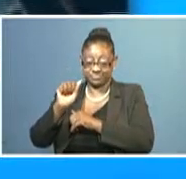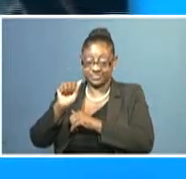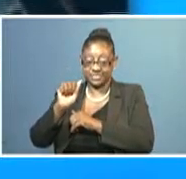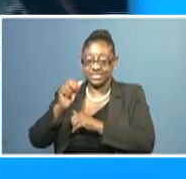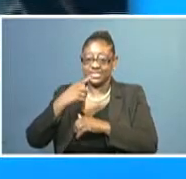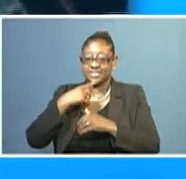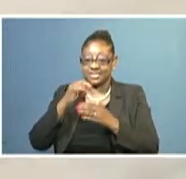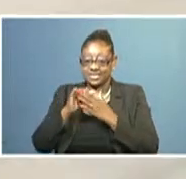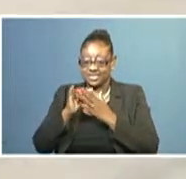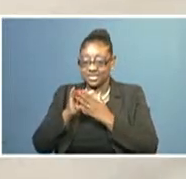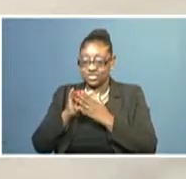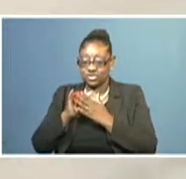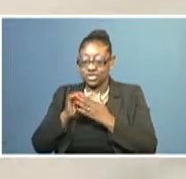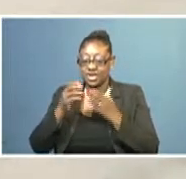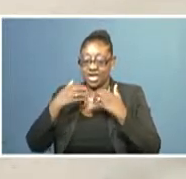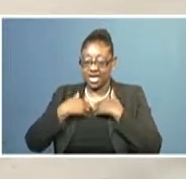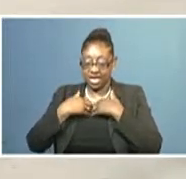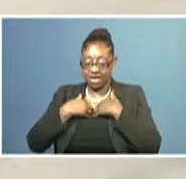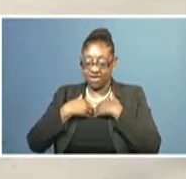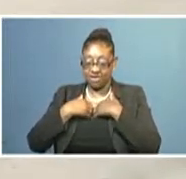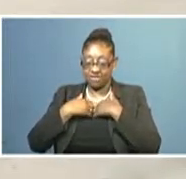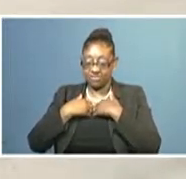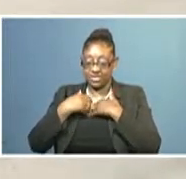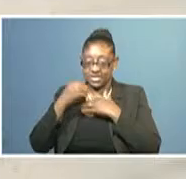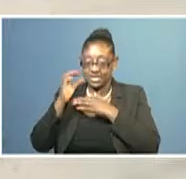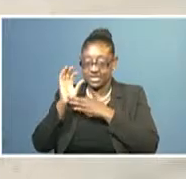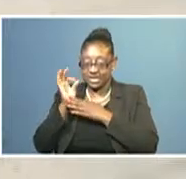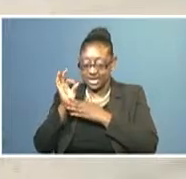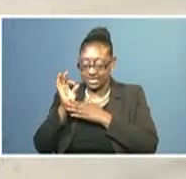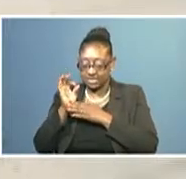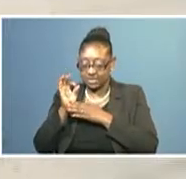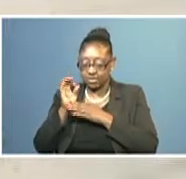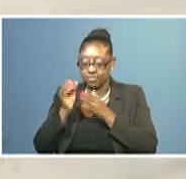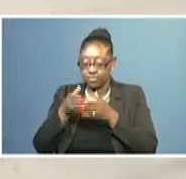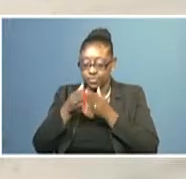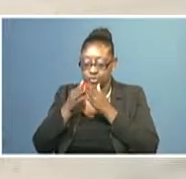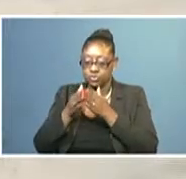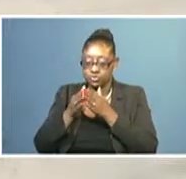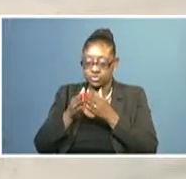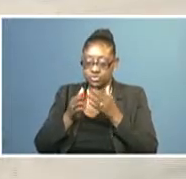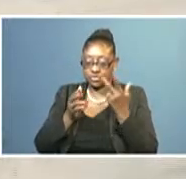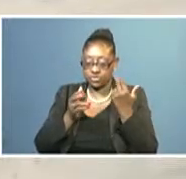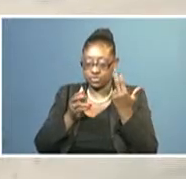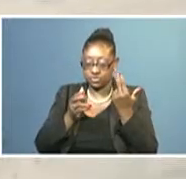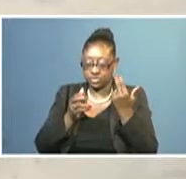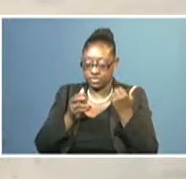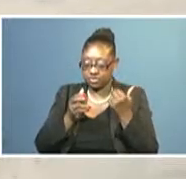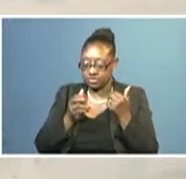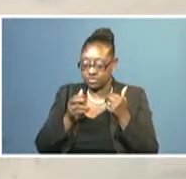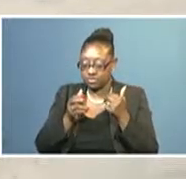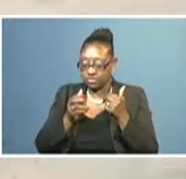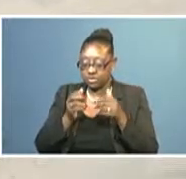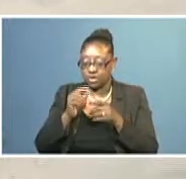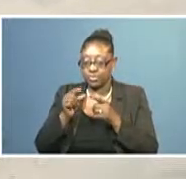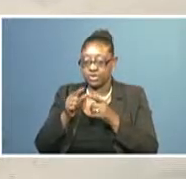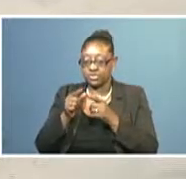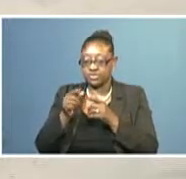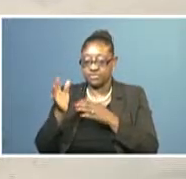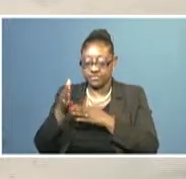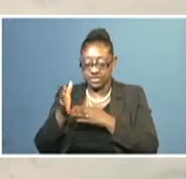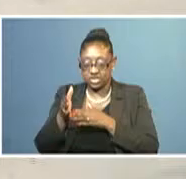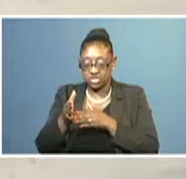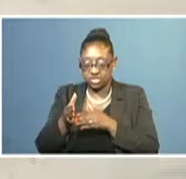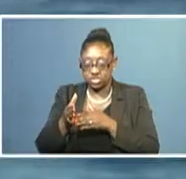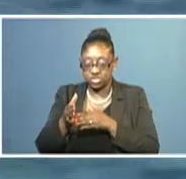going to have 3 classes of boats. We're going to have 19 Optimist class, 13 in the Sunfish, and we're hoping to have 8 or 9 of the